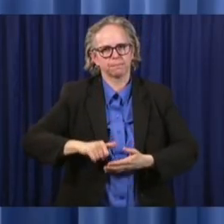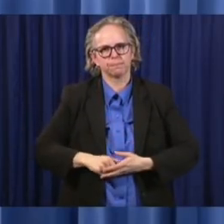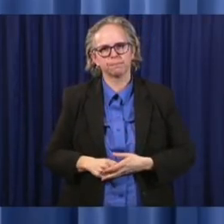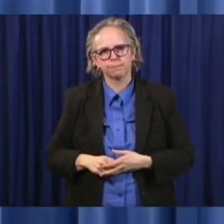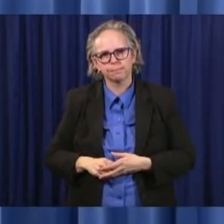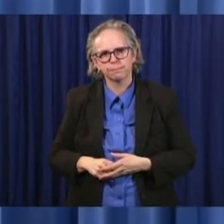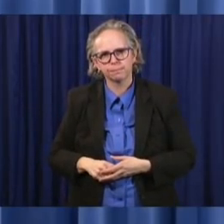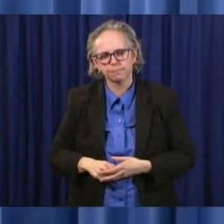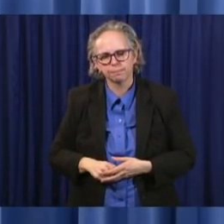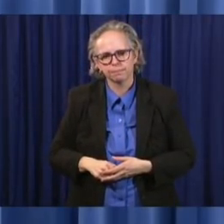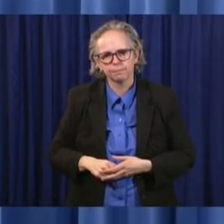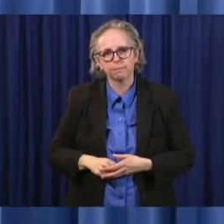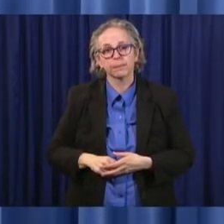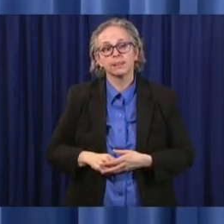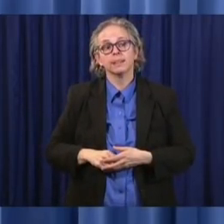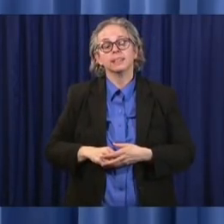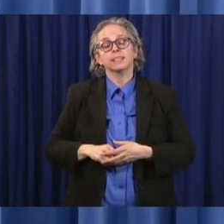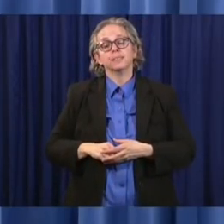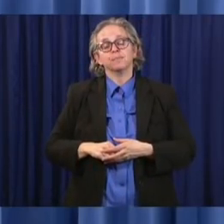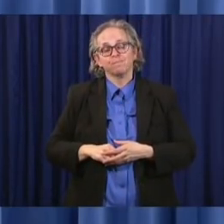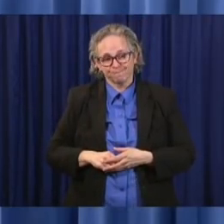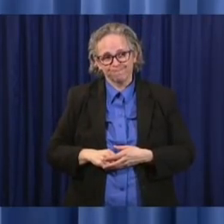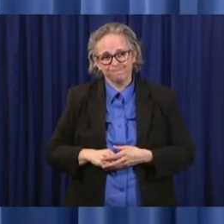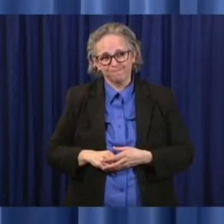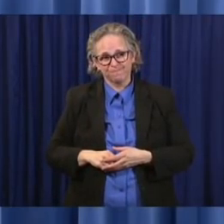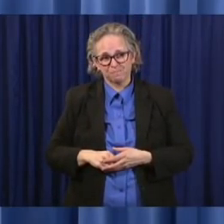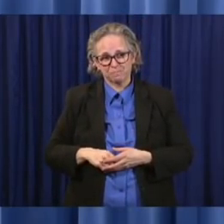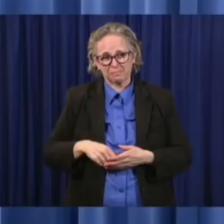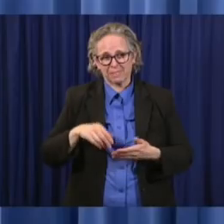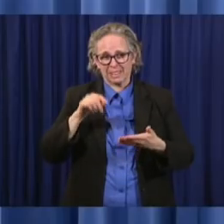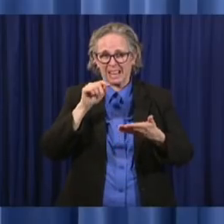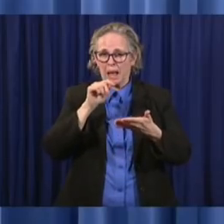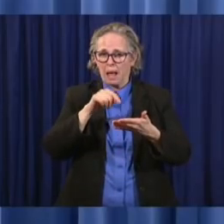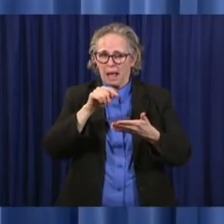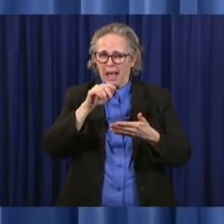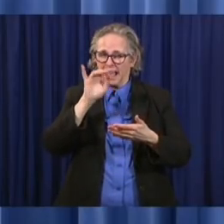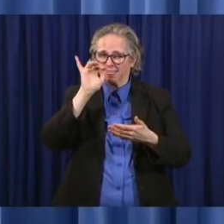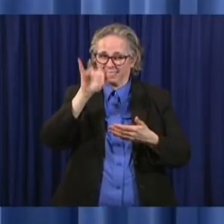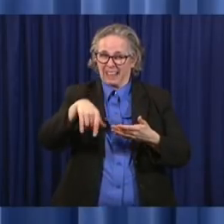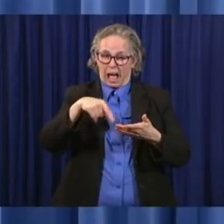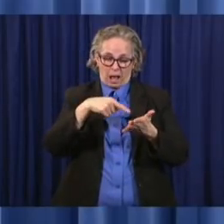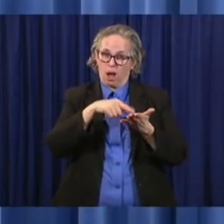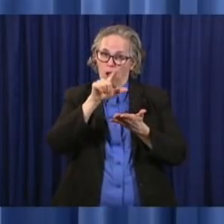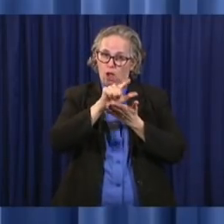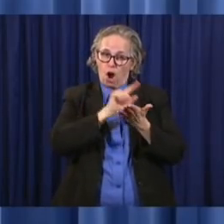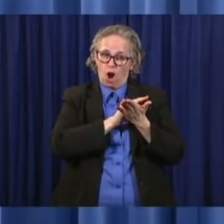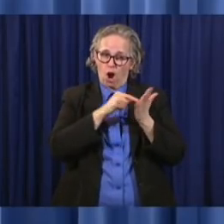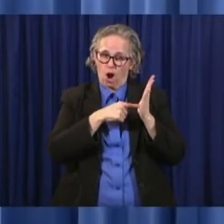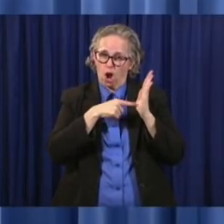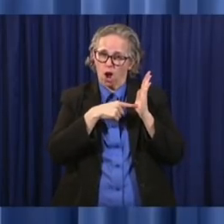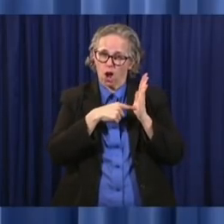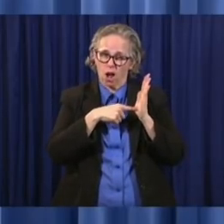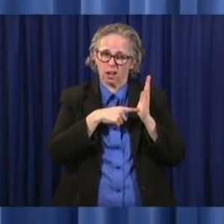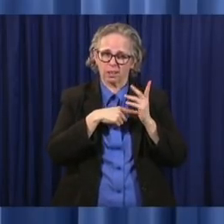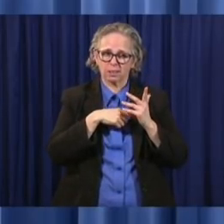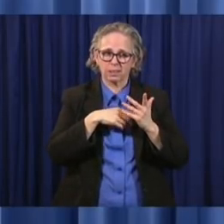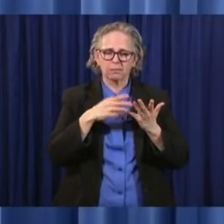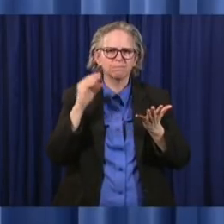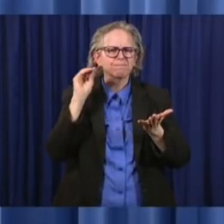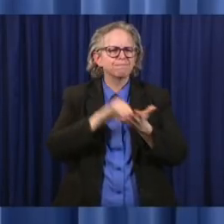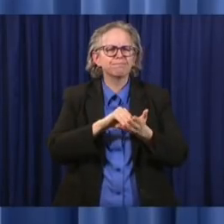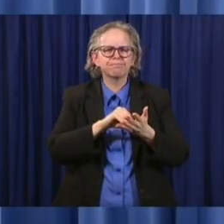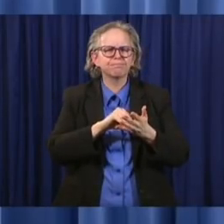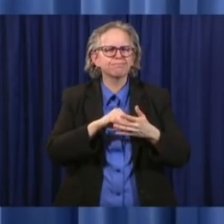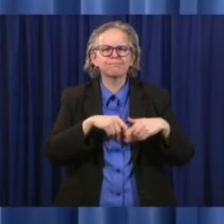The essence of this bill, or the essence of this law, excuse me, has been on the books for about 100 years. Legislatures have